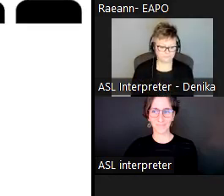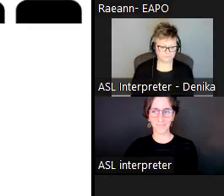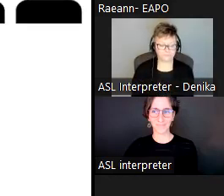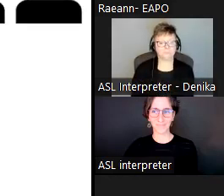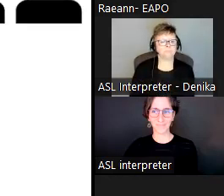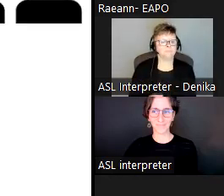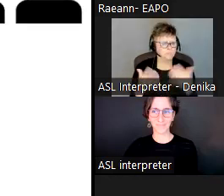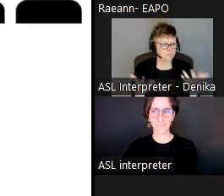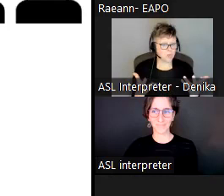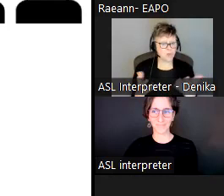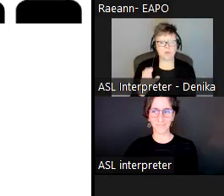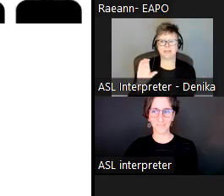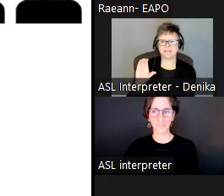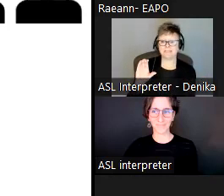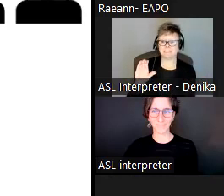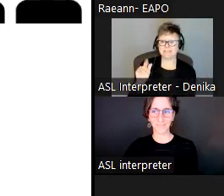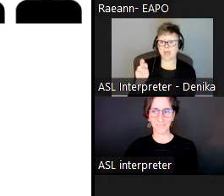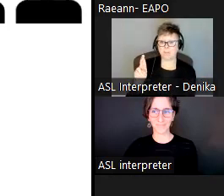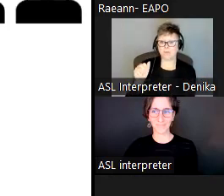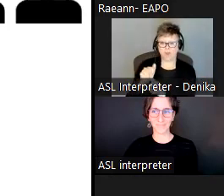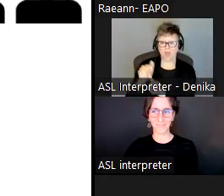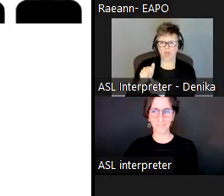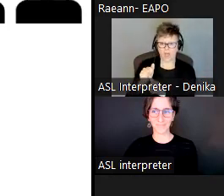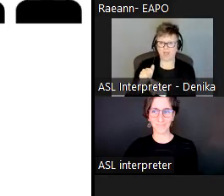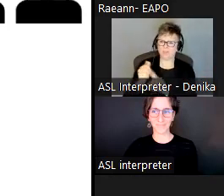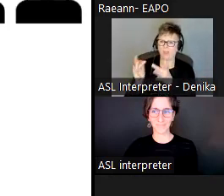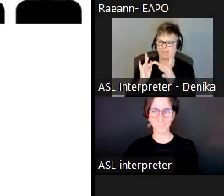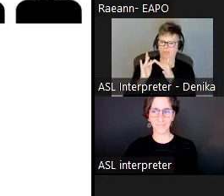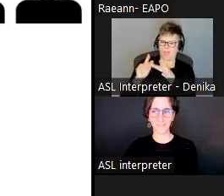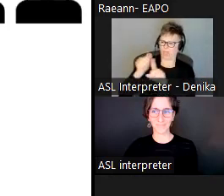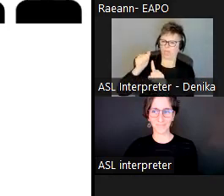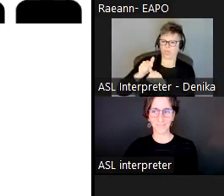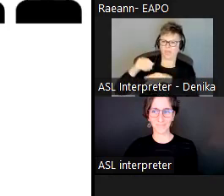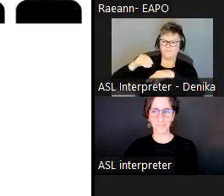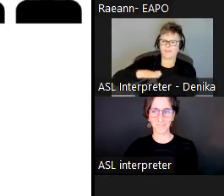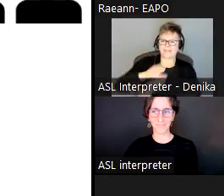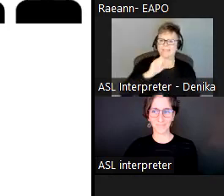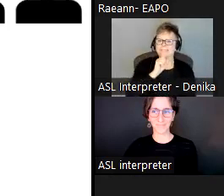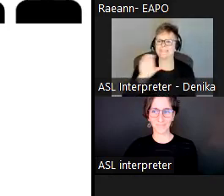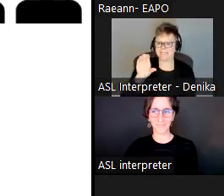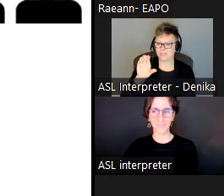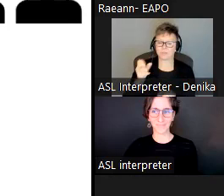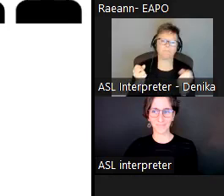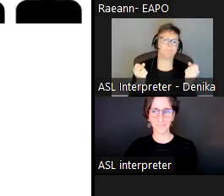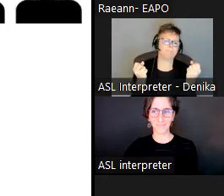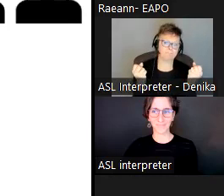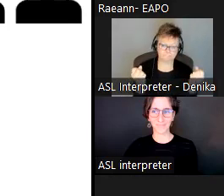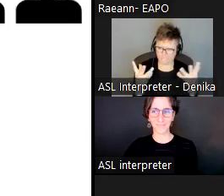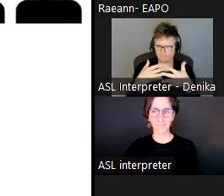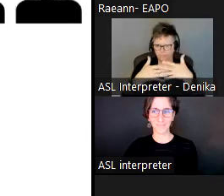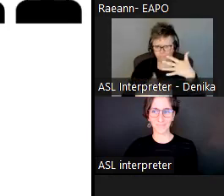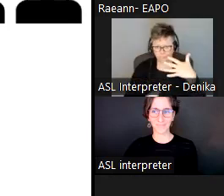So cyber frauds affecting seniors. So there's a lot of them. We're going to concentrate on